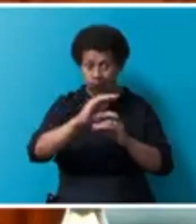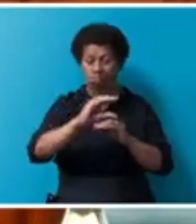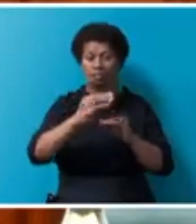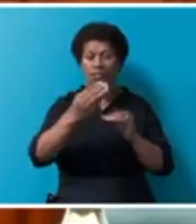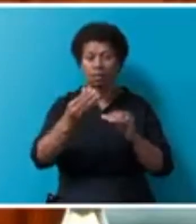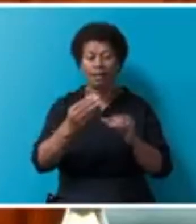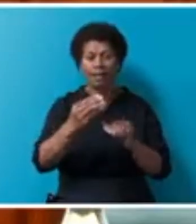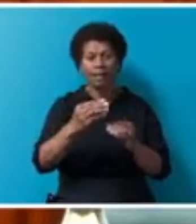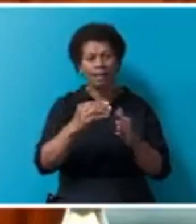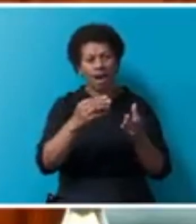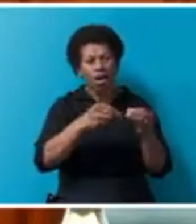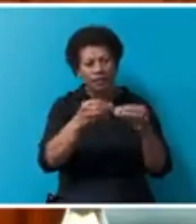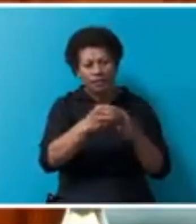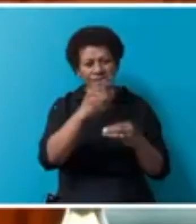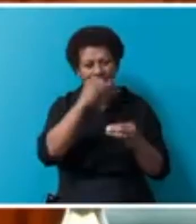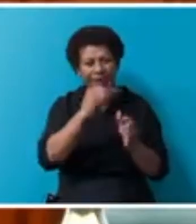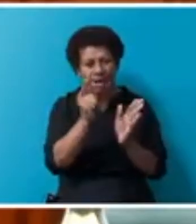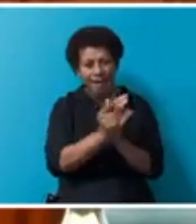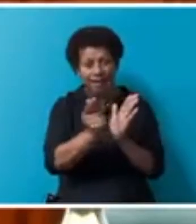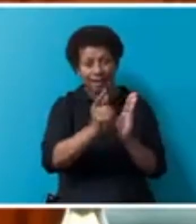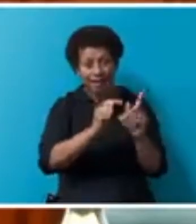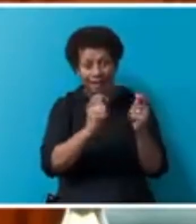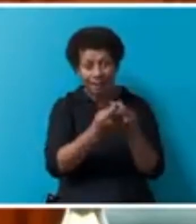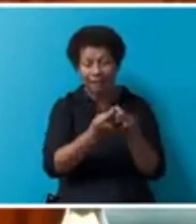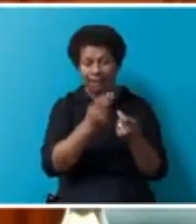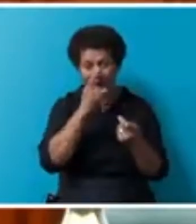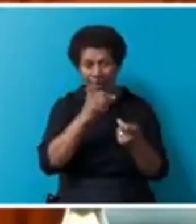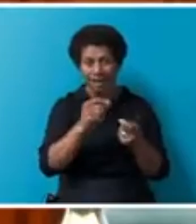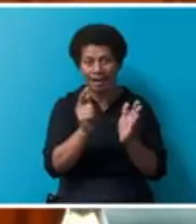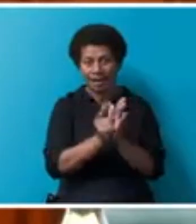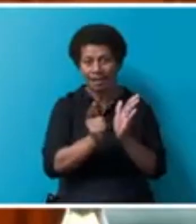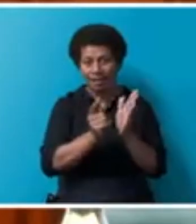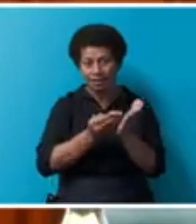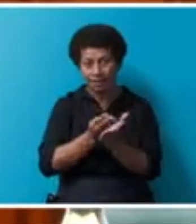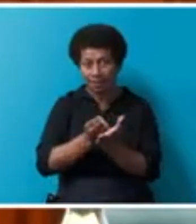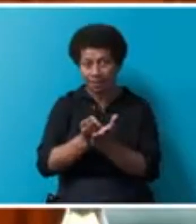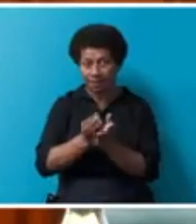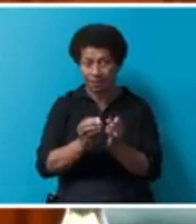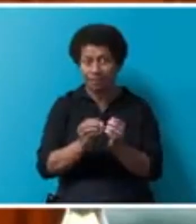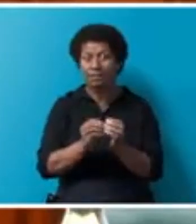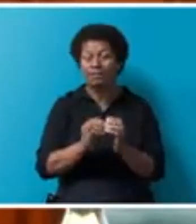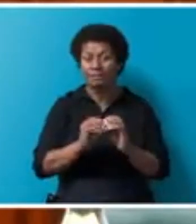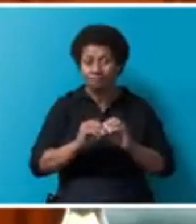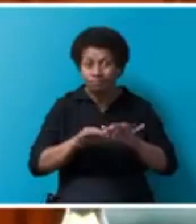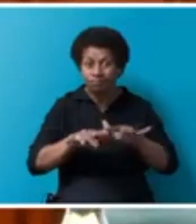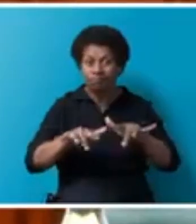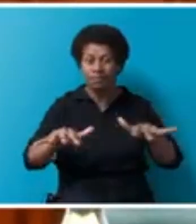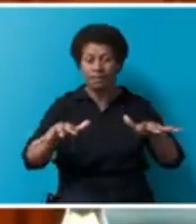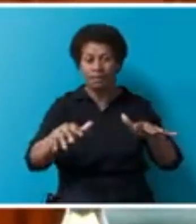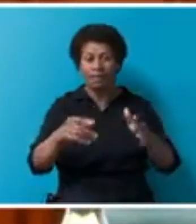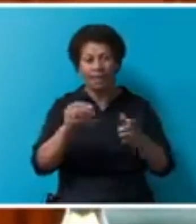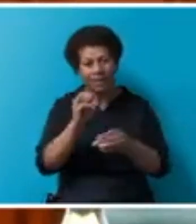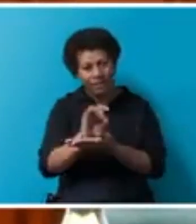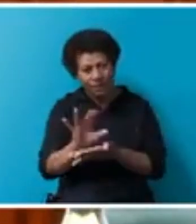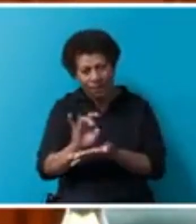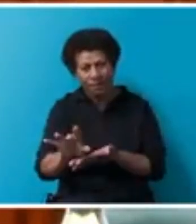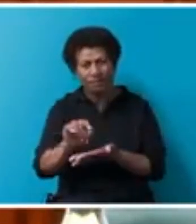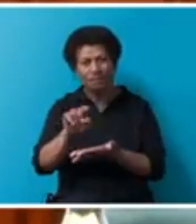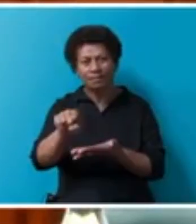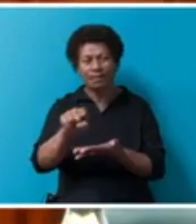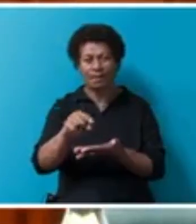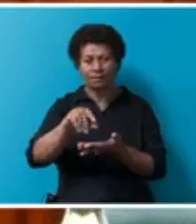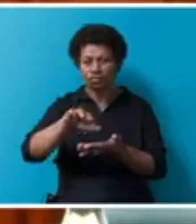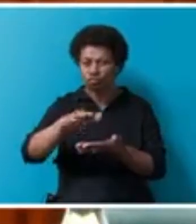Office to expand its legal team and improve the delivery of legal service across litigation, advisory, and legislative